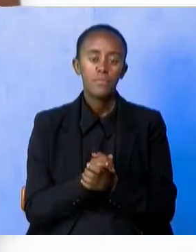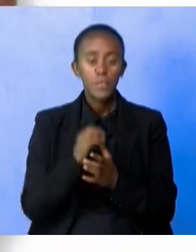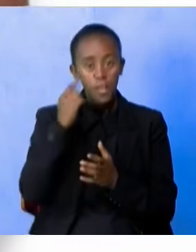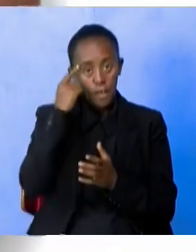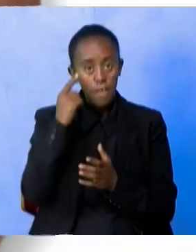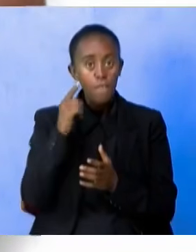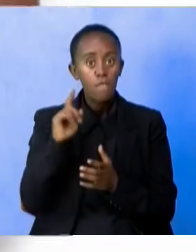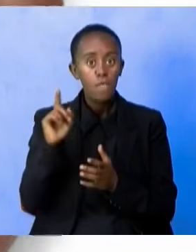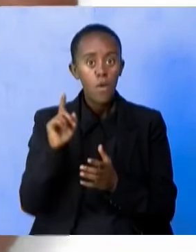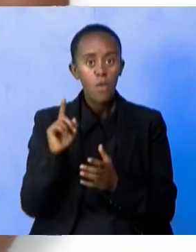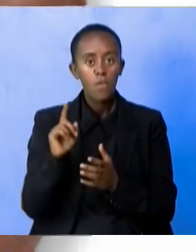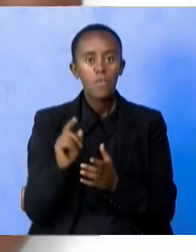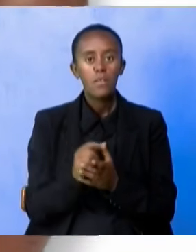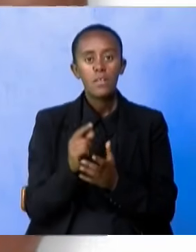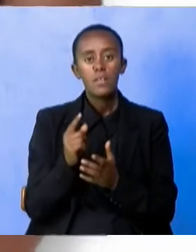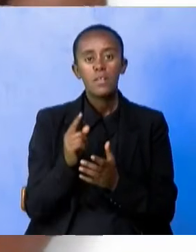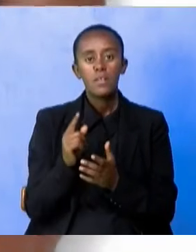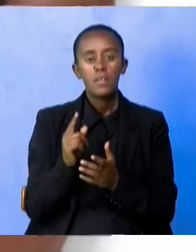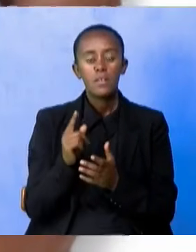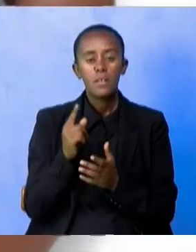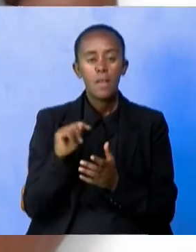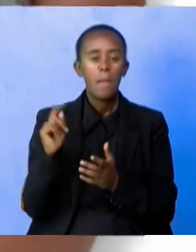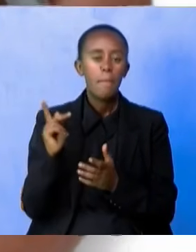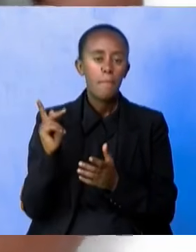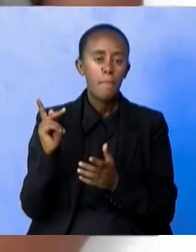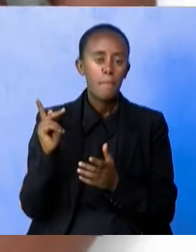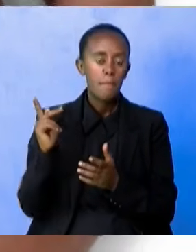for the past